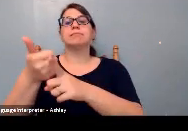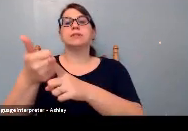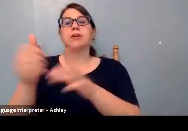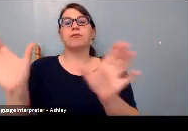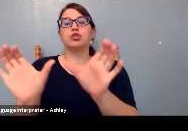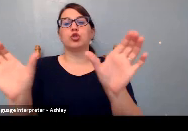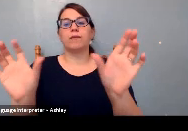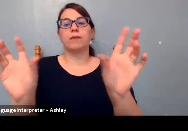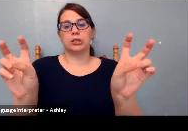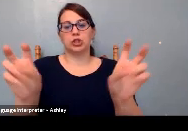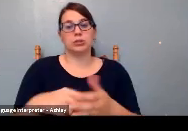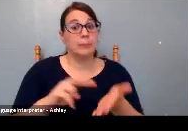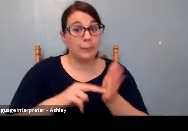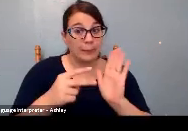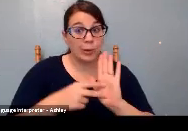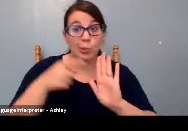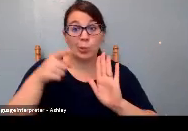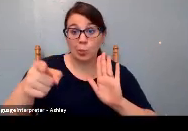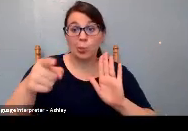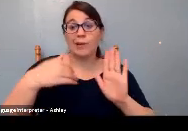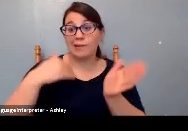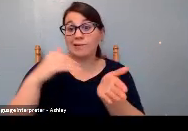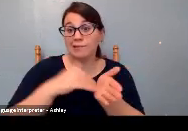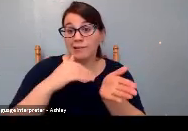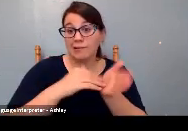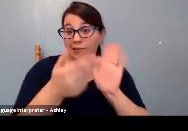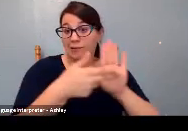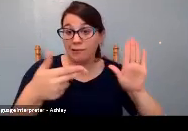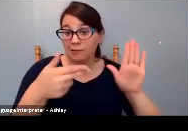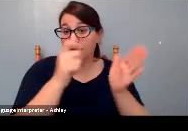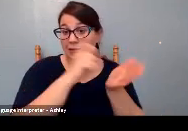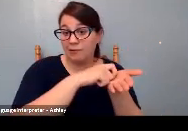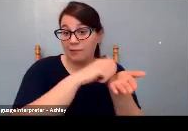is that you have a written diagnosis by a physician